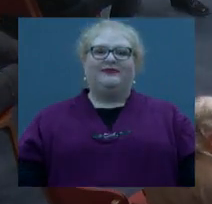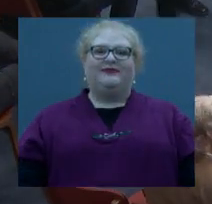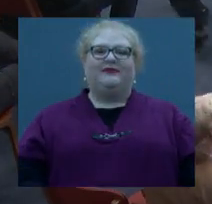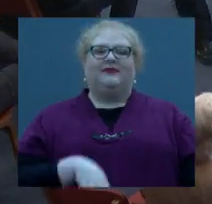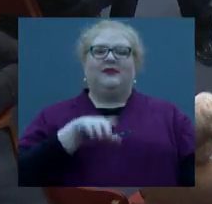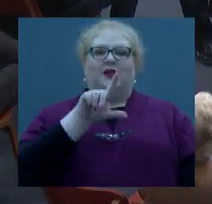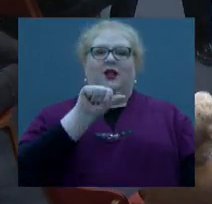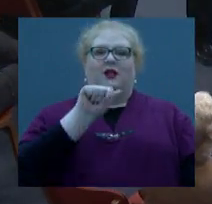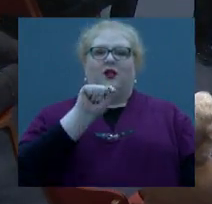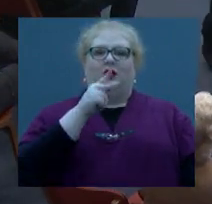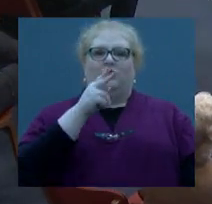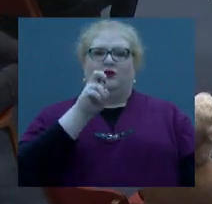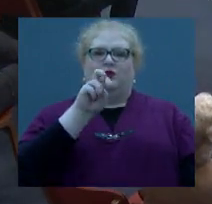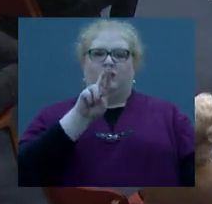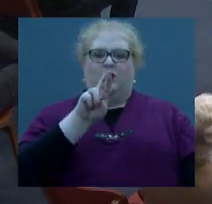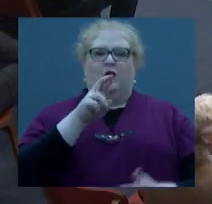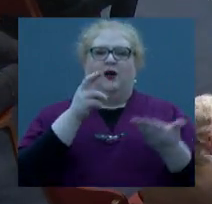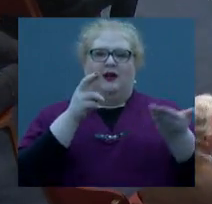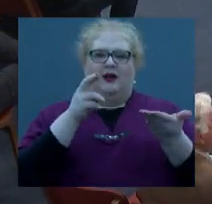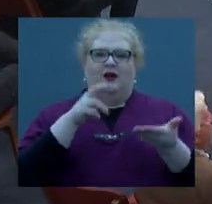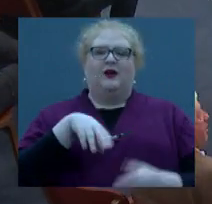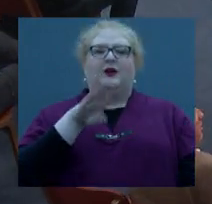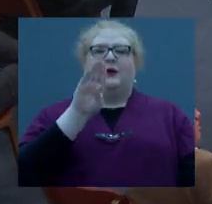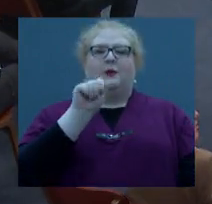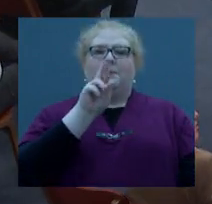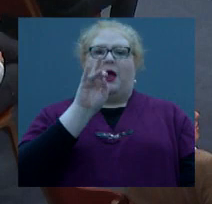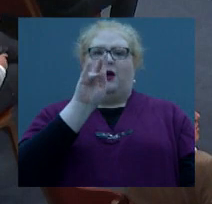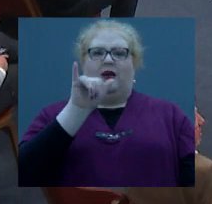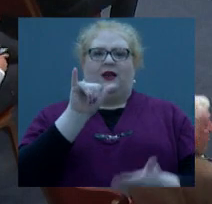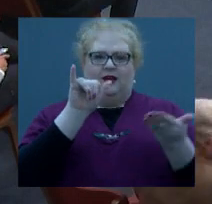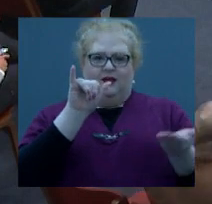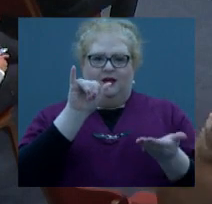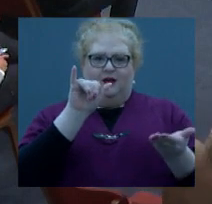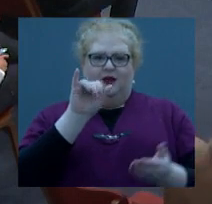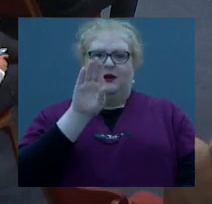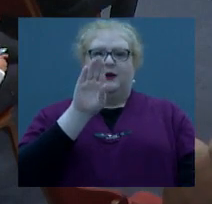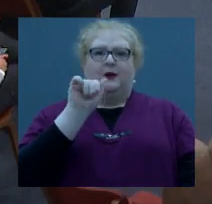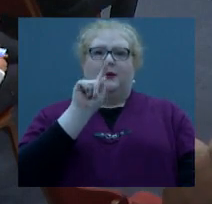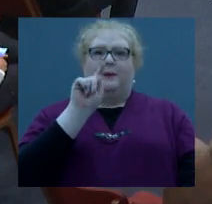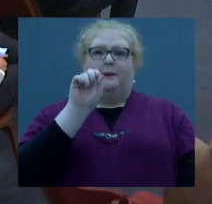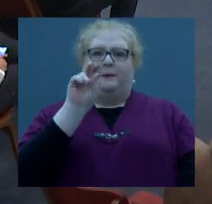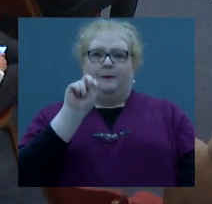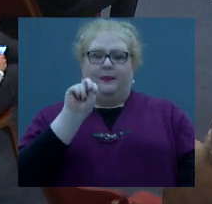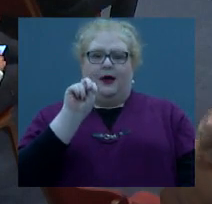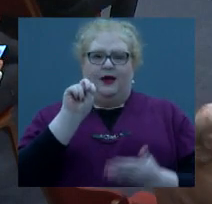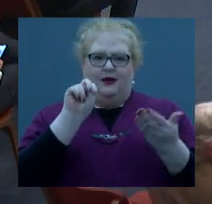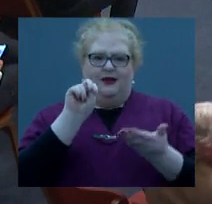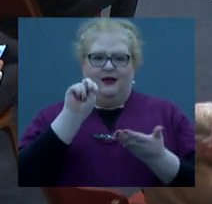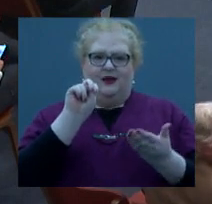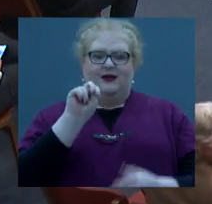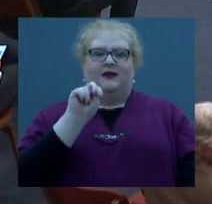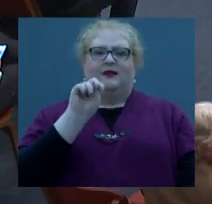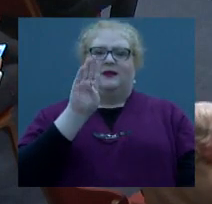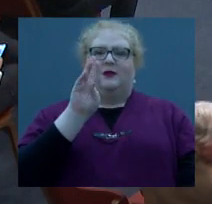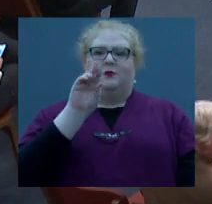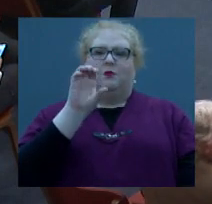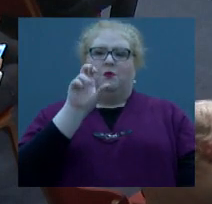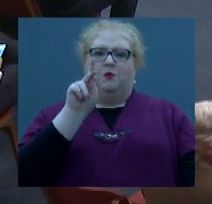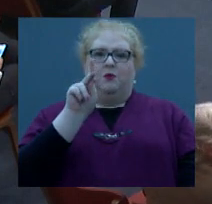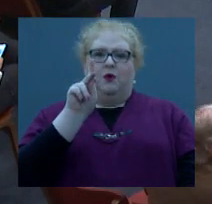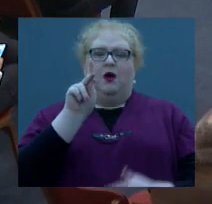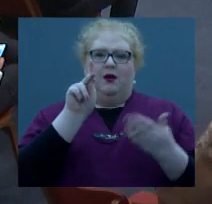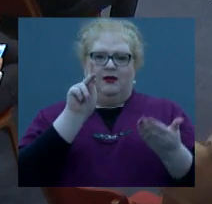Chairman Latour. Here. Commissioner Berry. Here. Commissioner Benton. Here. Commissioner Brock.